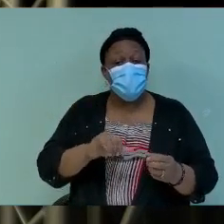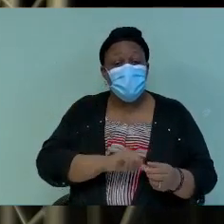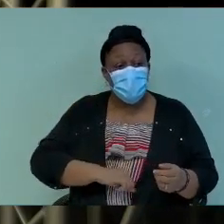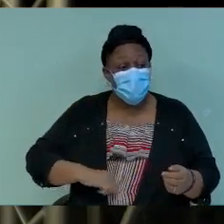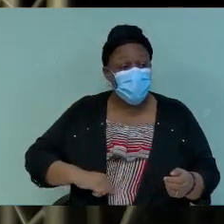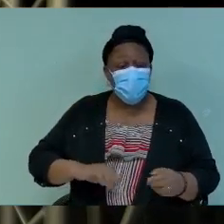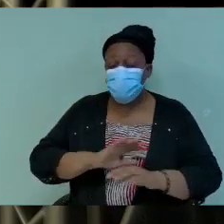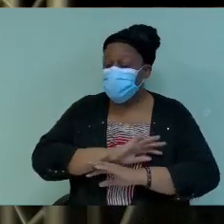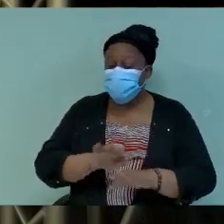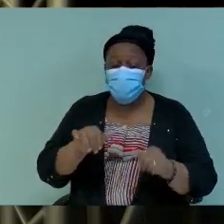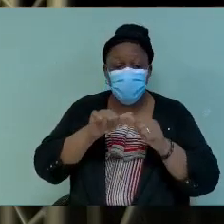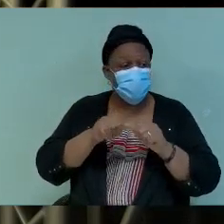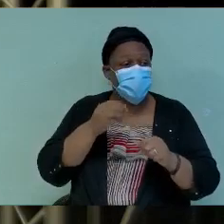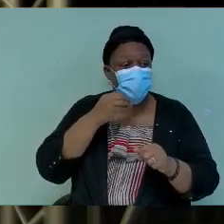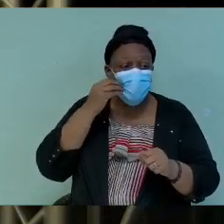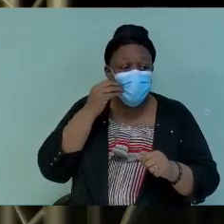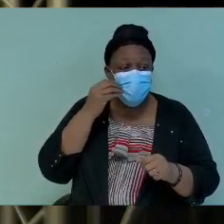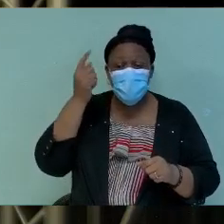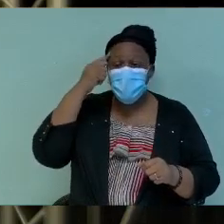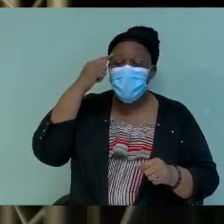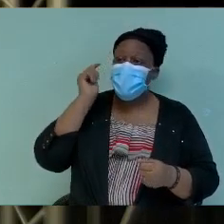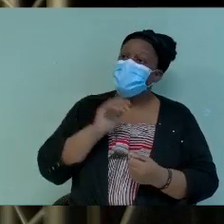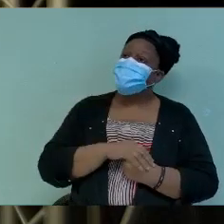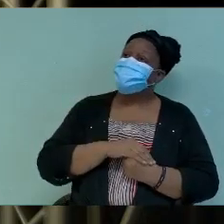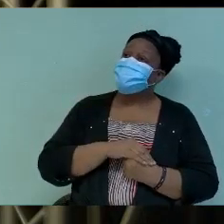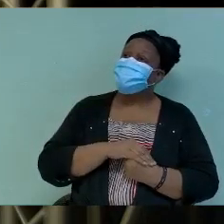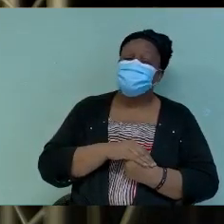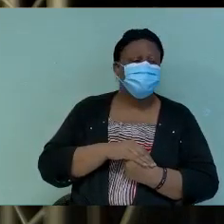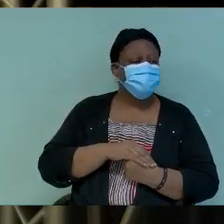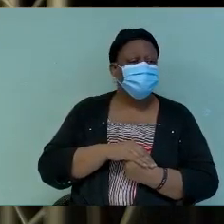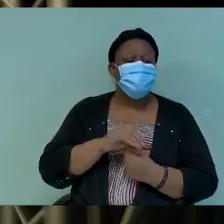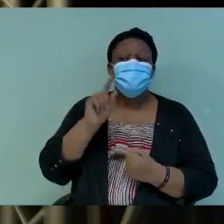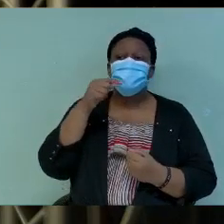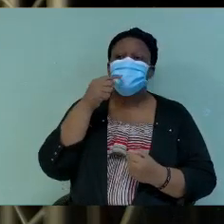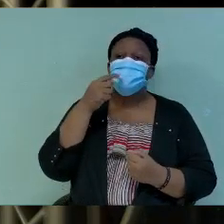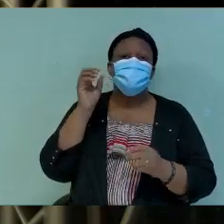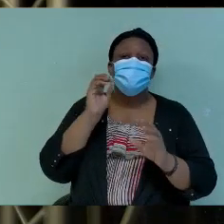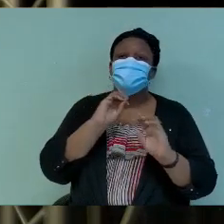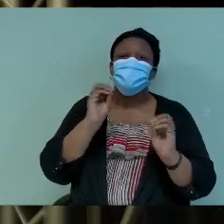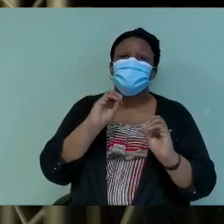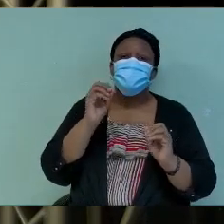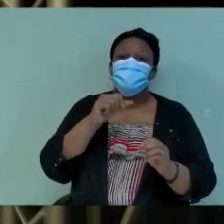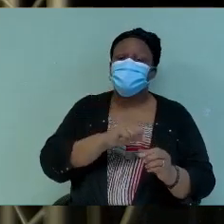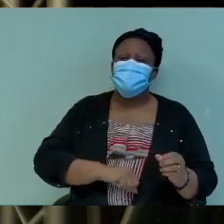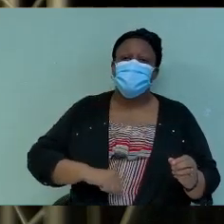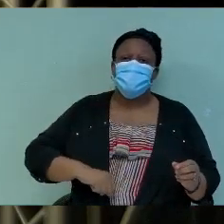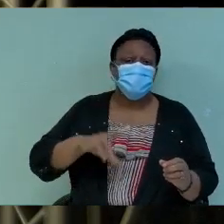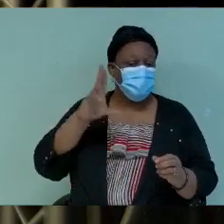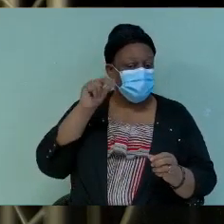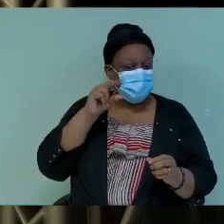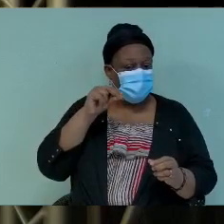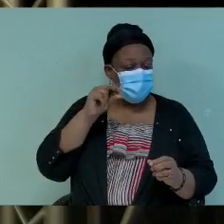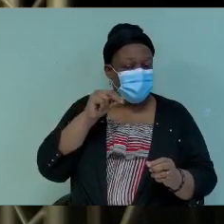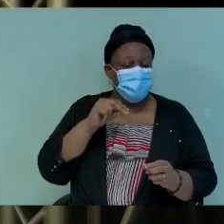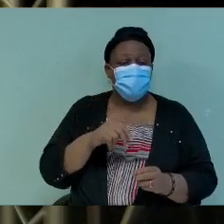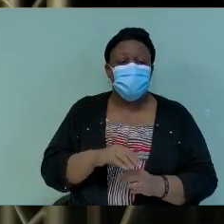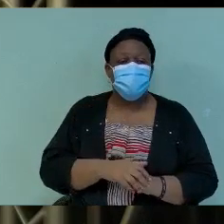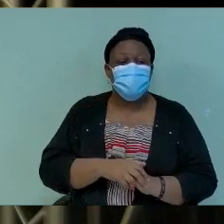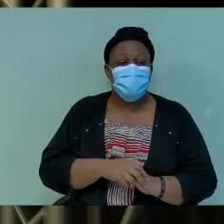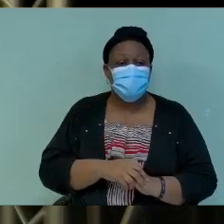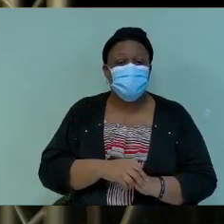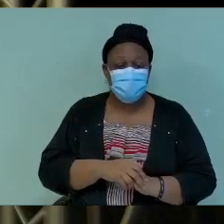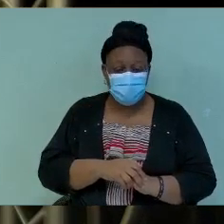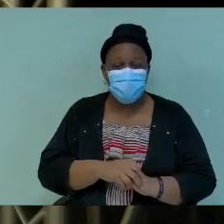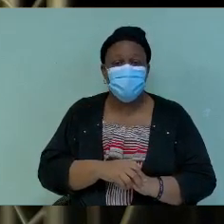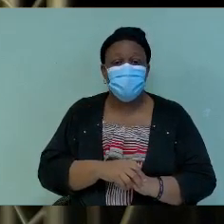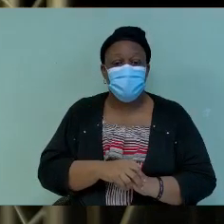yourself. We will make the decision as to whether or not an operation is deemed emergent or elective, not for you to stay home and make that